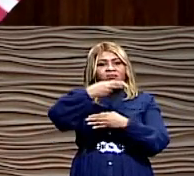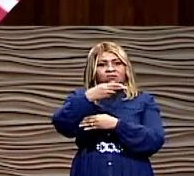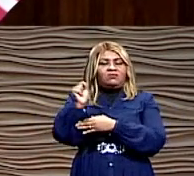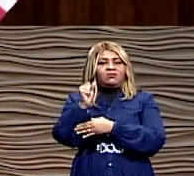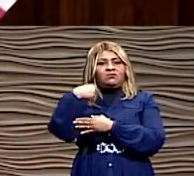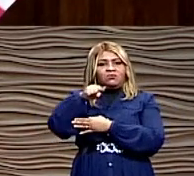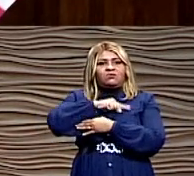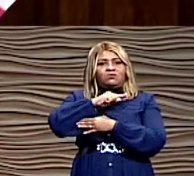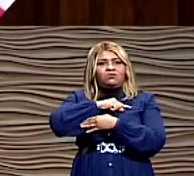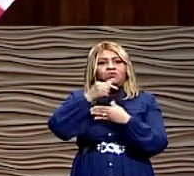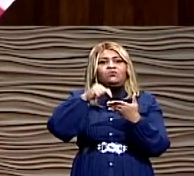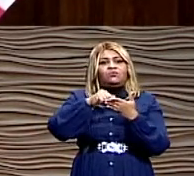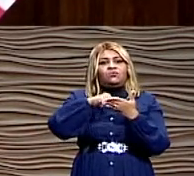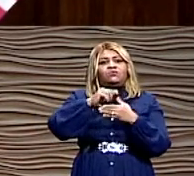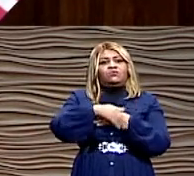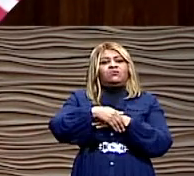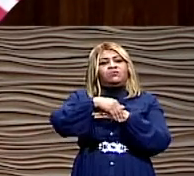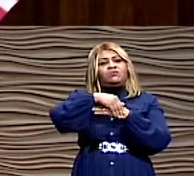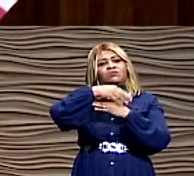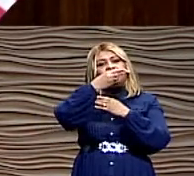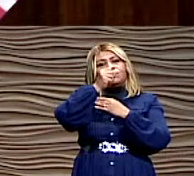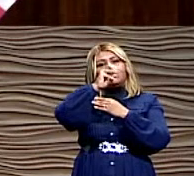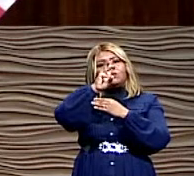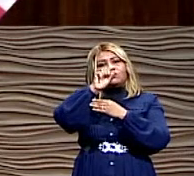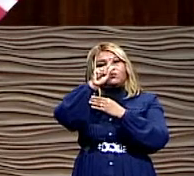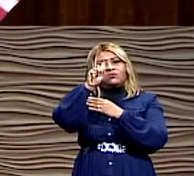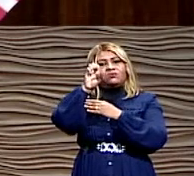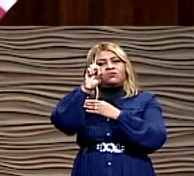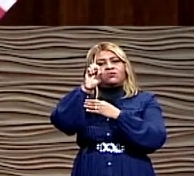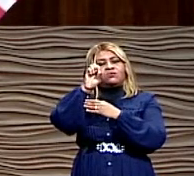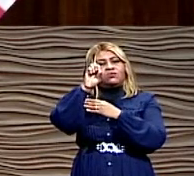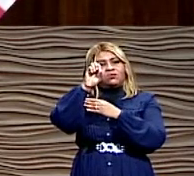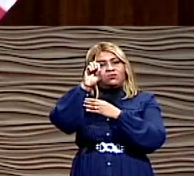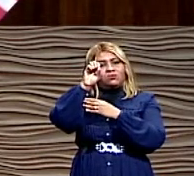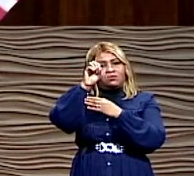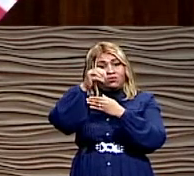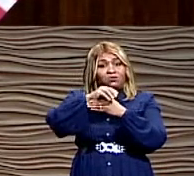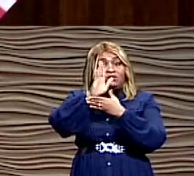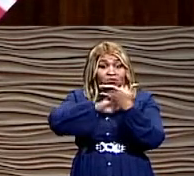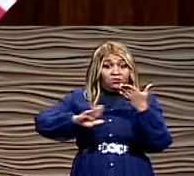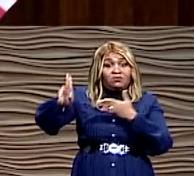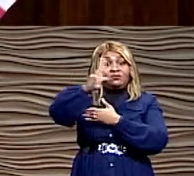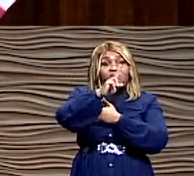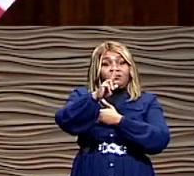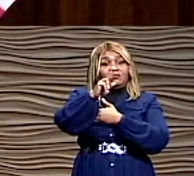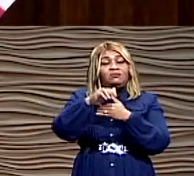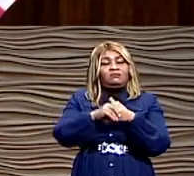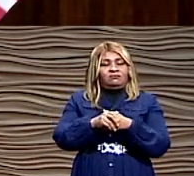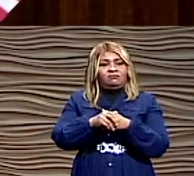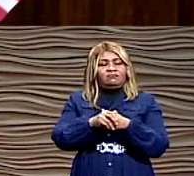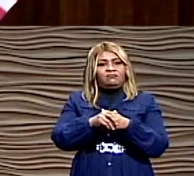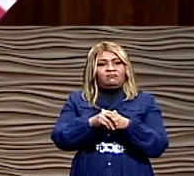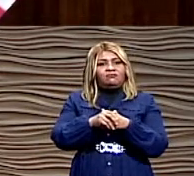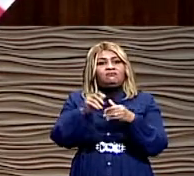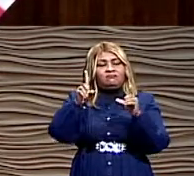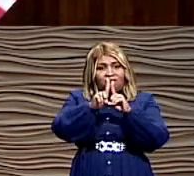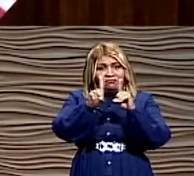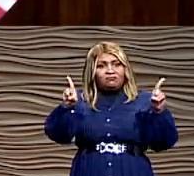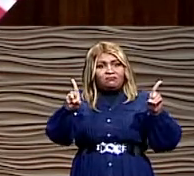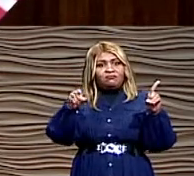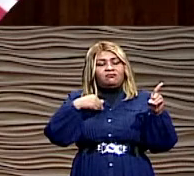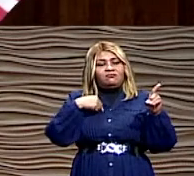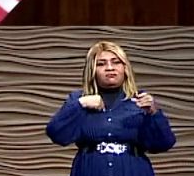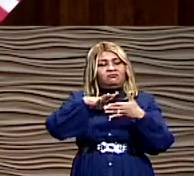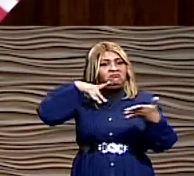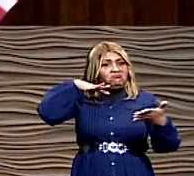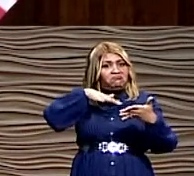an HBCU school in Washington, D.C., and then I received my law degree. I quickly started